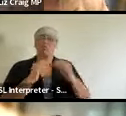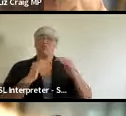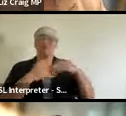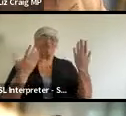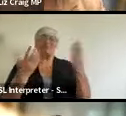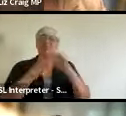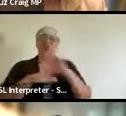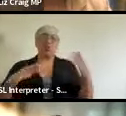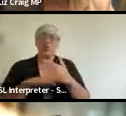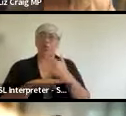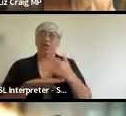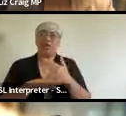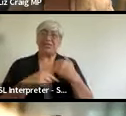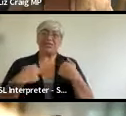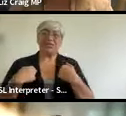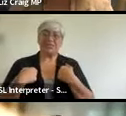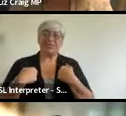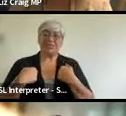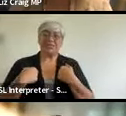and total